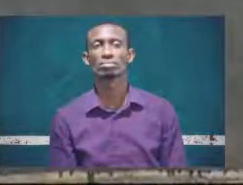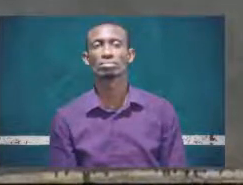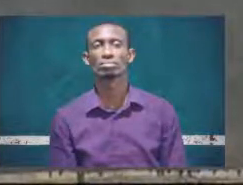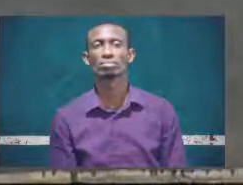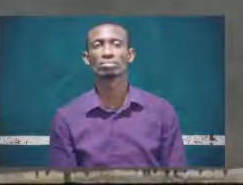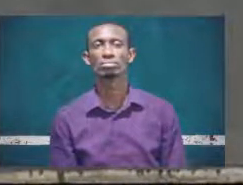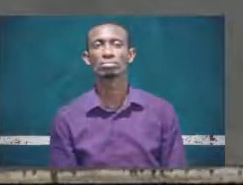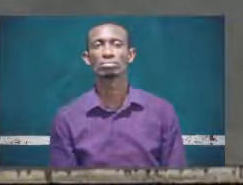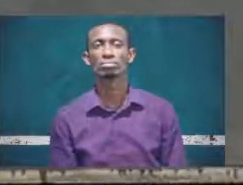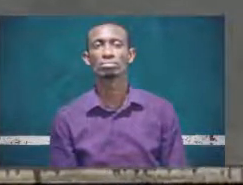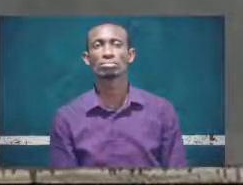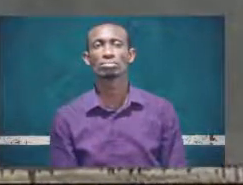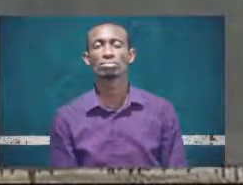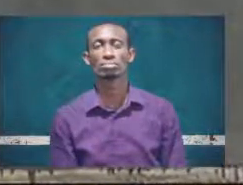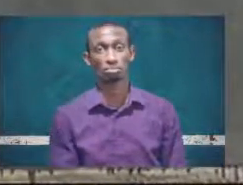diagram,